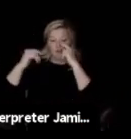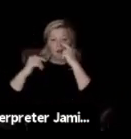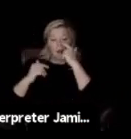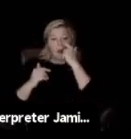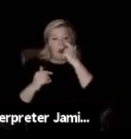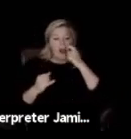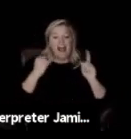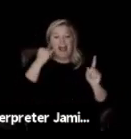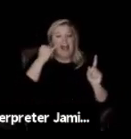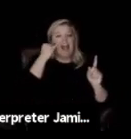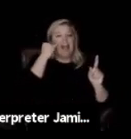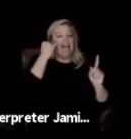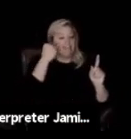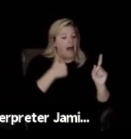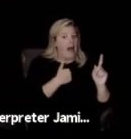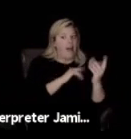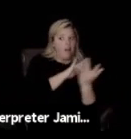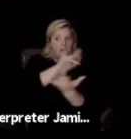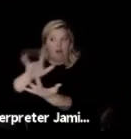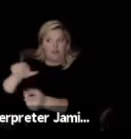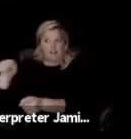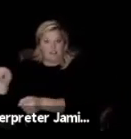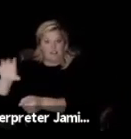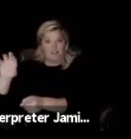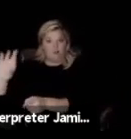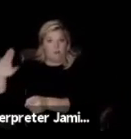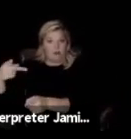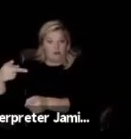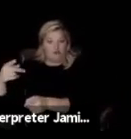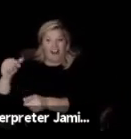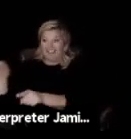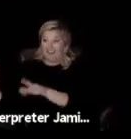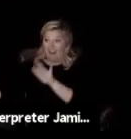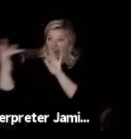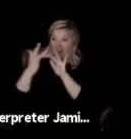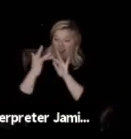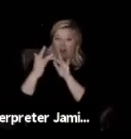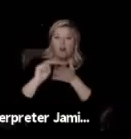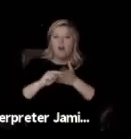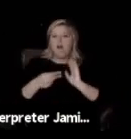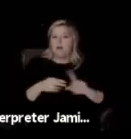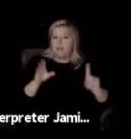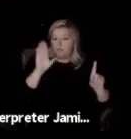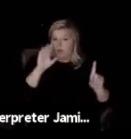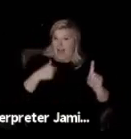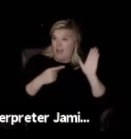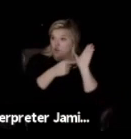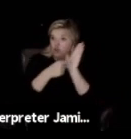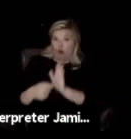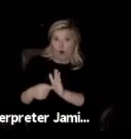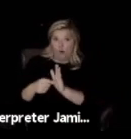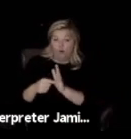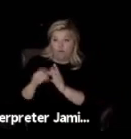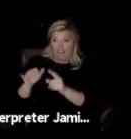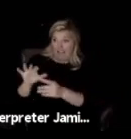particular organization, am I going to get a level of excellence, right, that I'm used to?